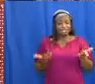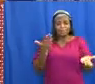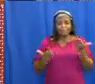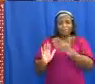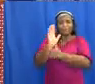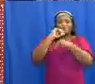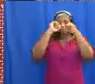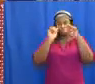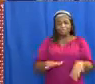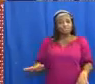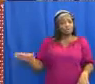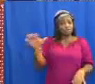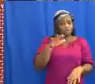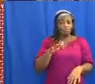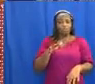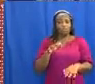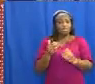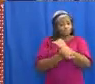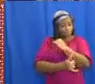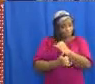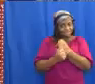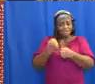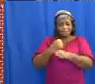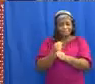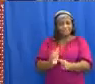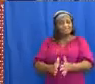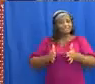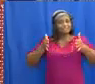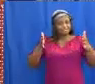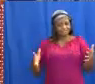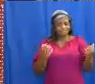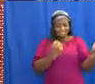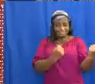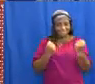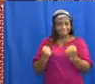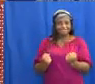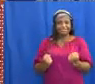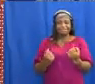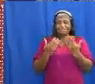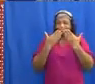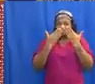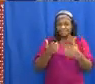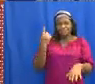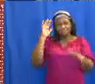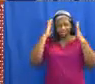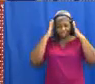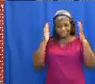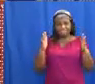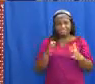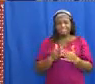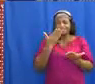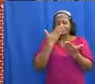homeland Ghana and make her great and strong. I thank you for your attention and good night.